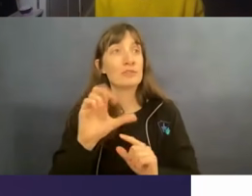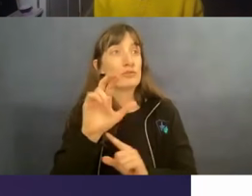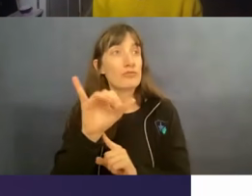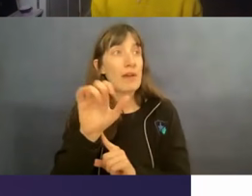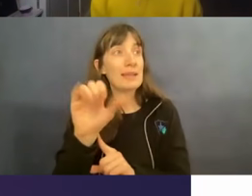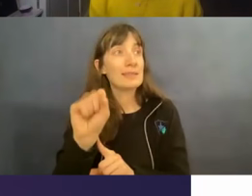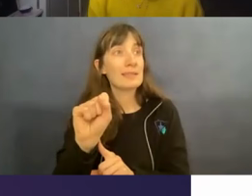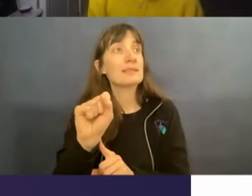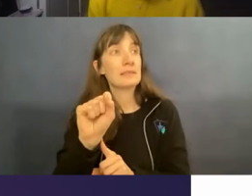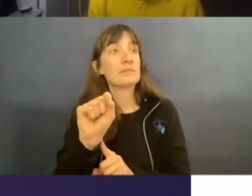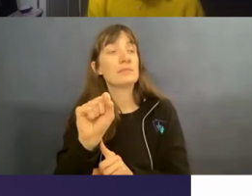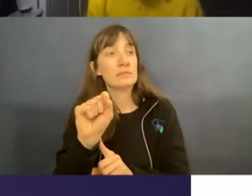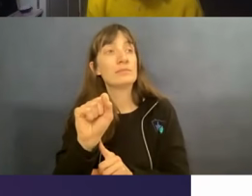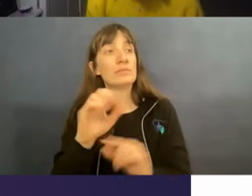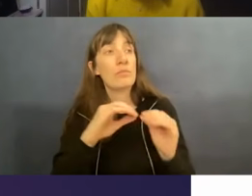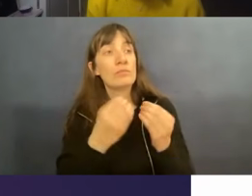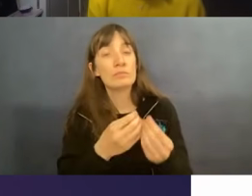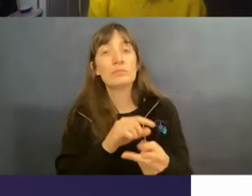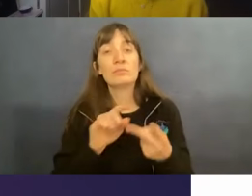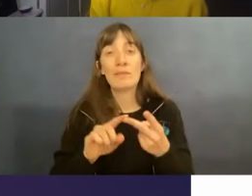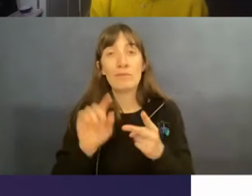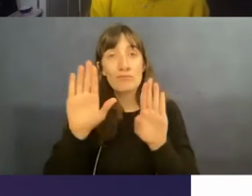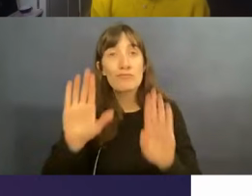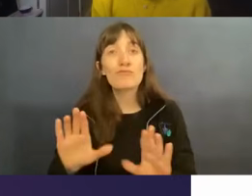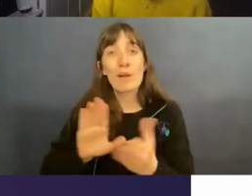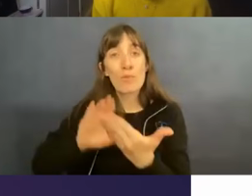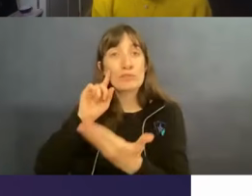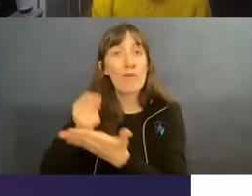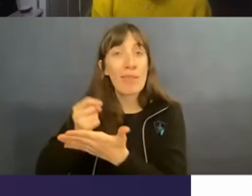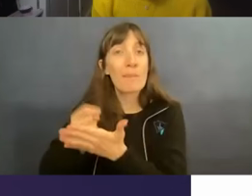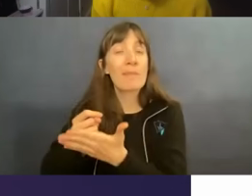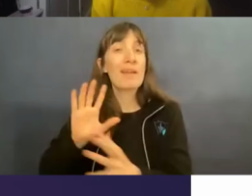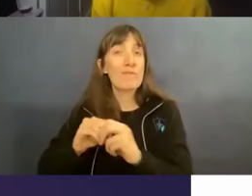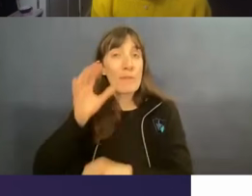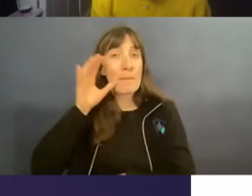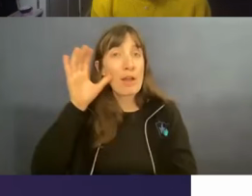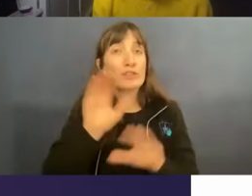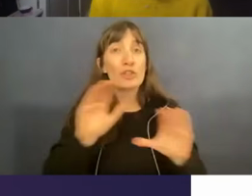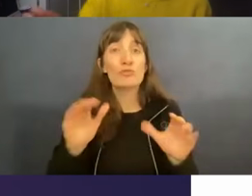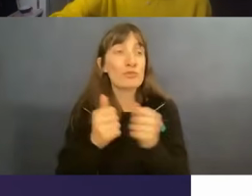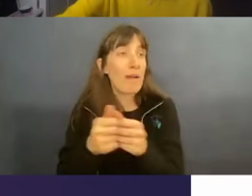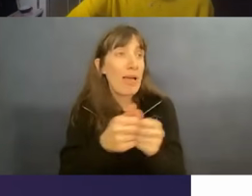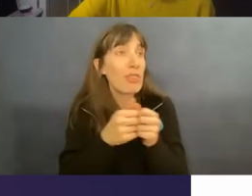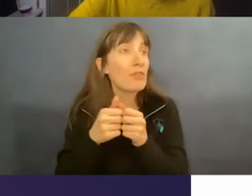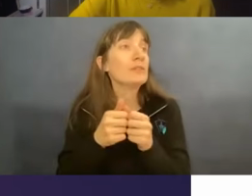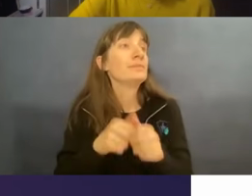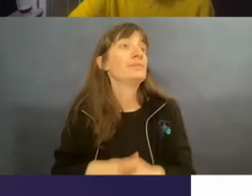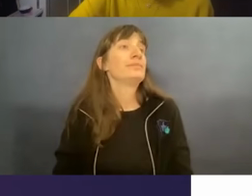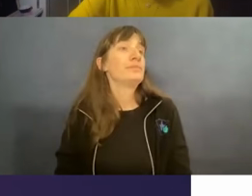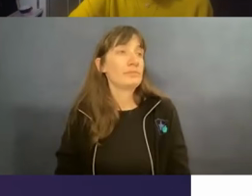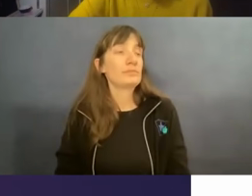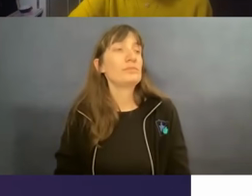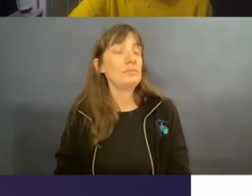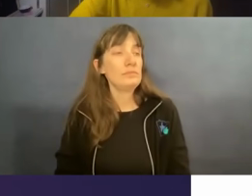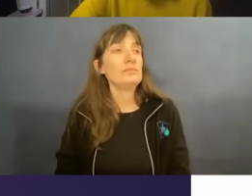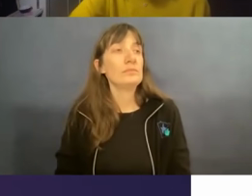2-generational approach to therapy as well. So involving the parent and the children together. There's a lot of being